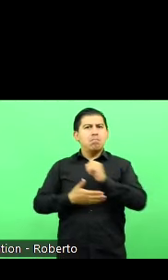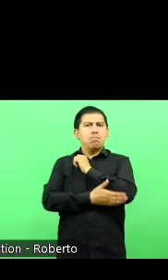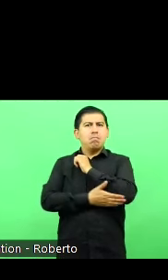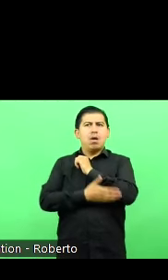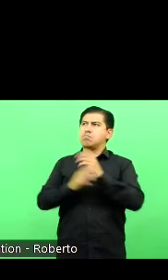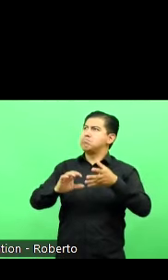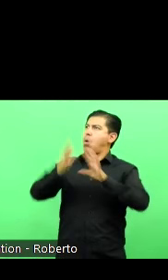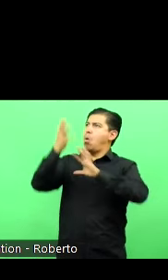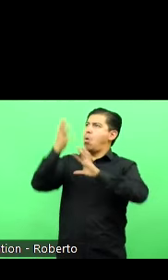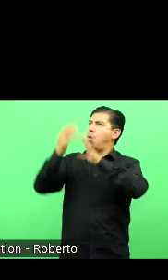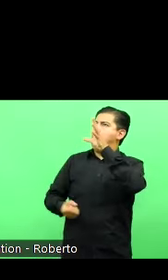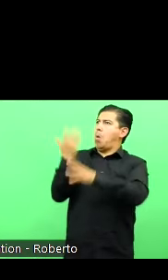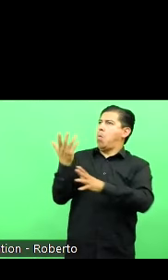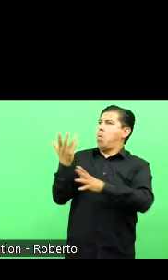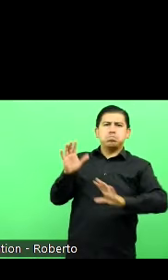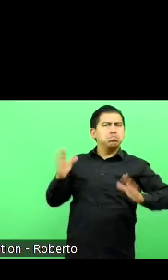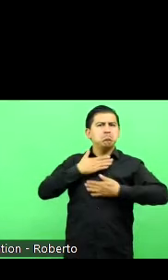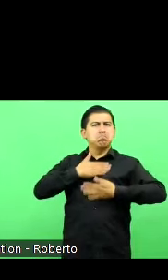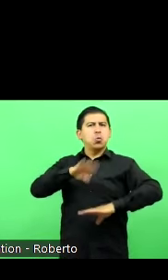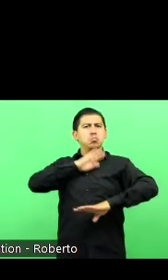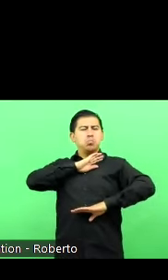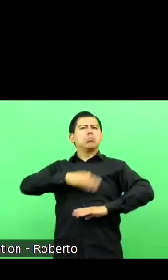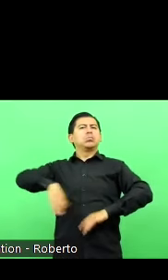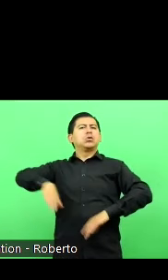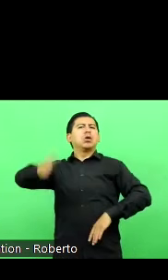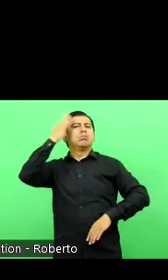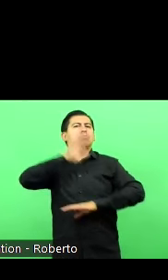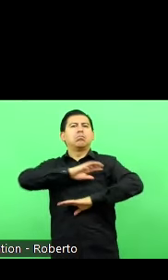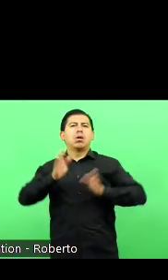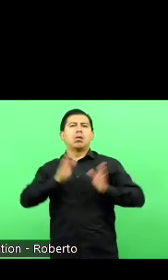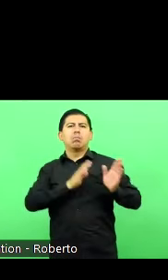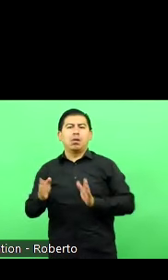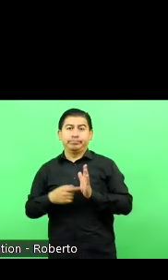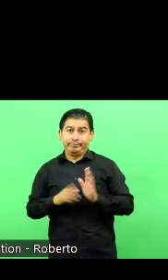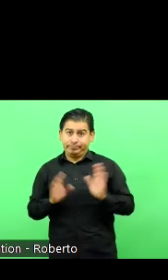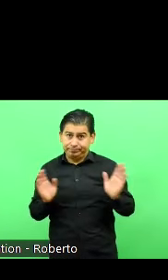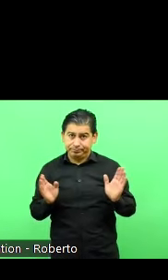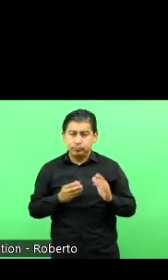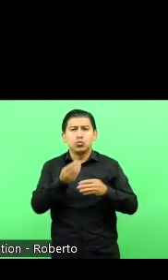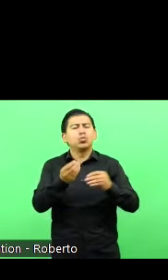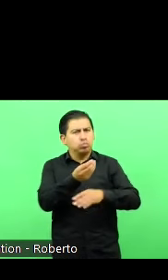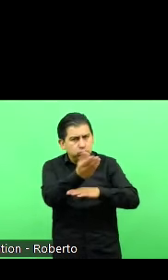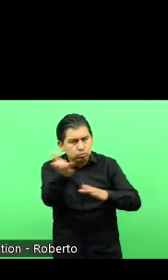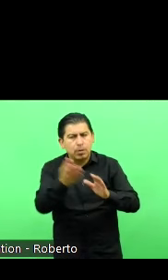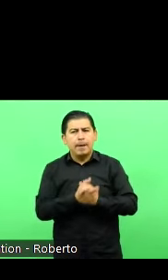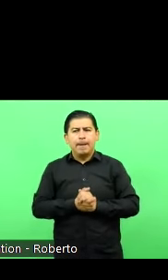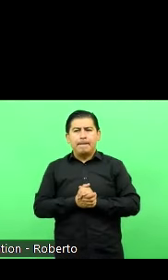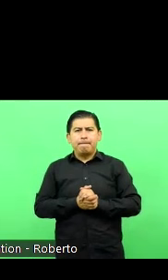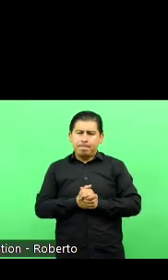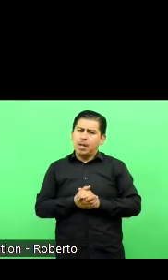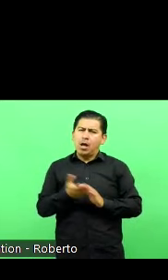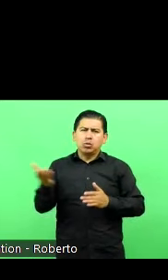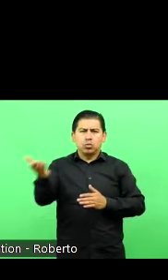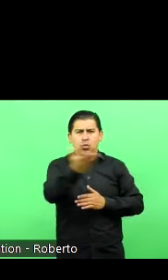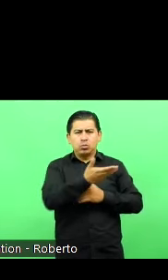again my appreciation to our interagency partners for co-organizing this training with us. And I